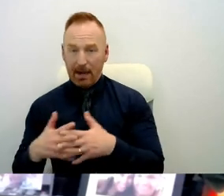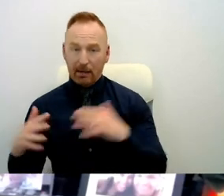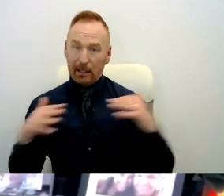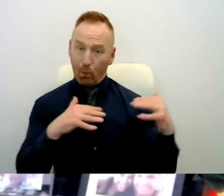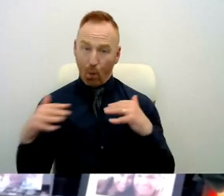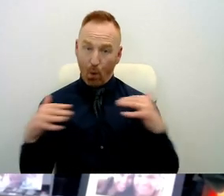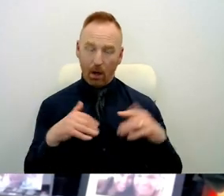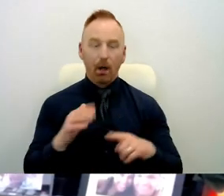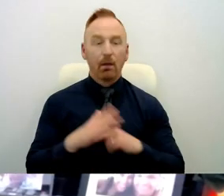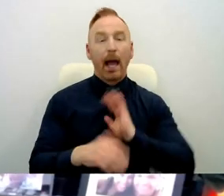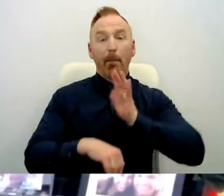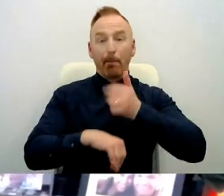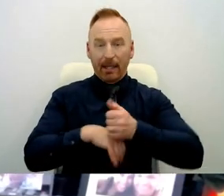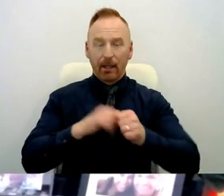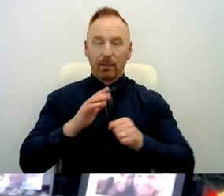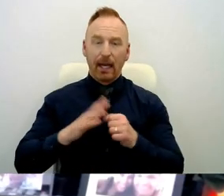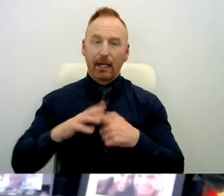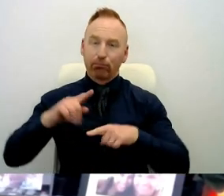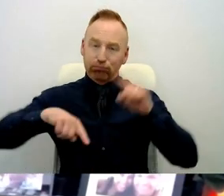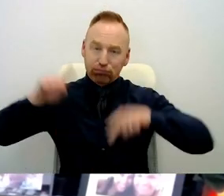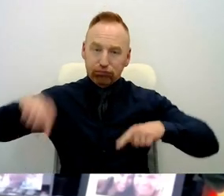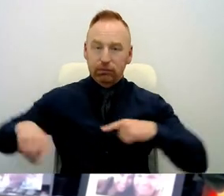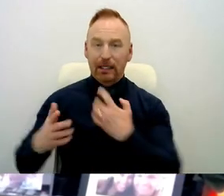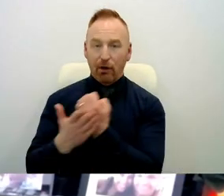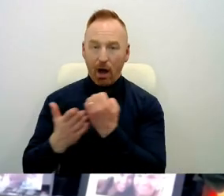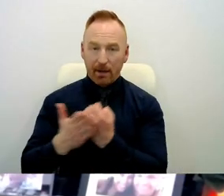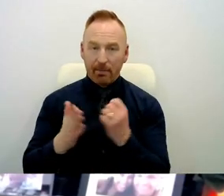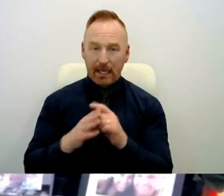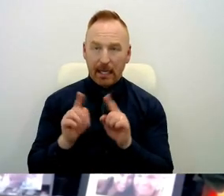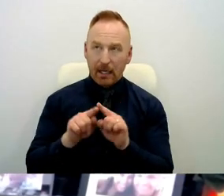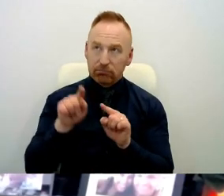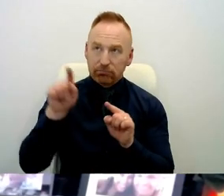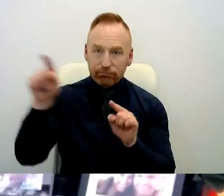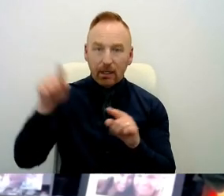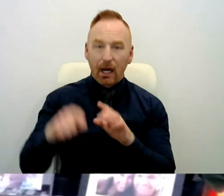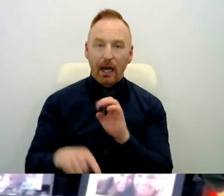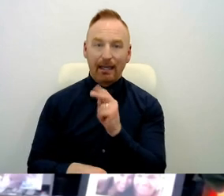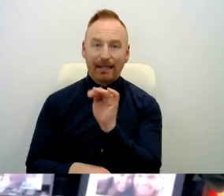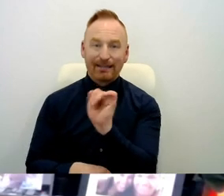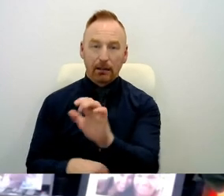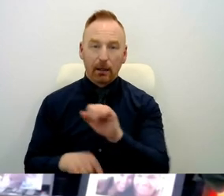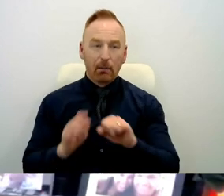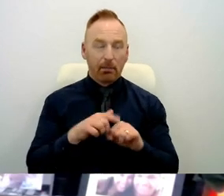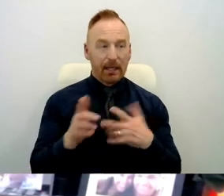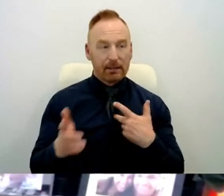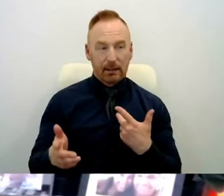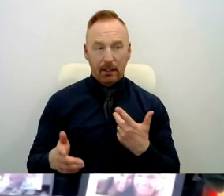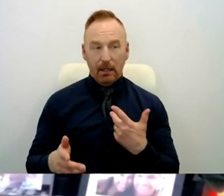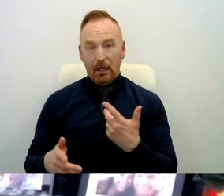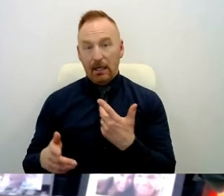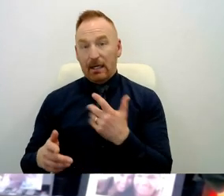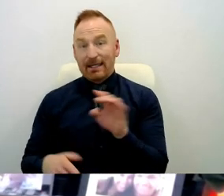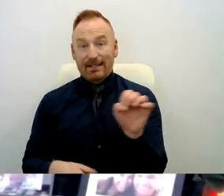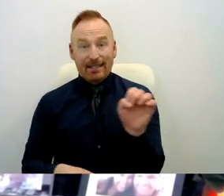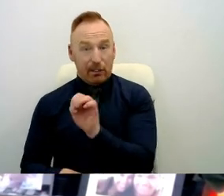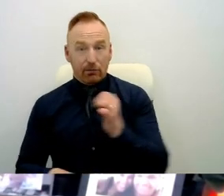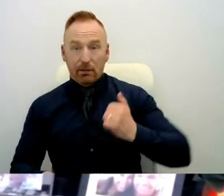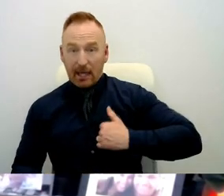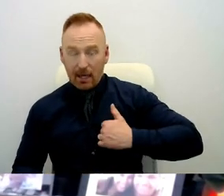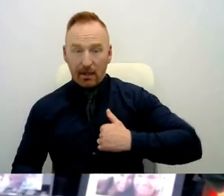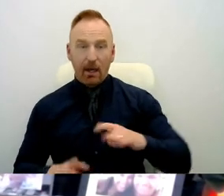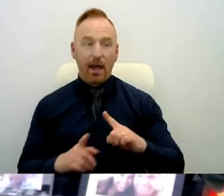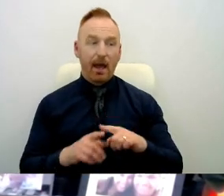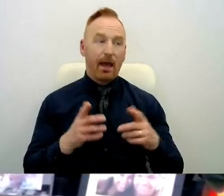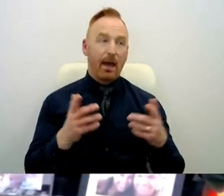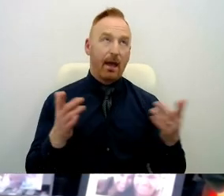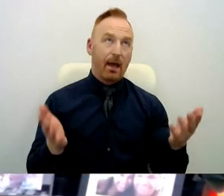activities connected diverse economies across the Atlantic, and there was a brisk trade between capitalists of Eastern Canada